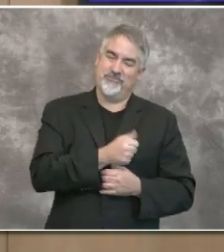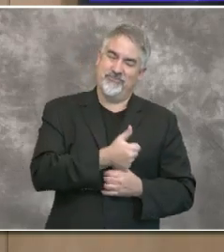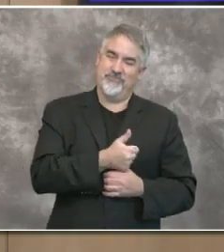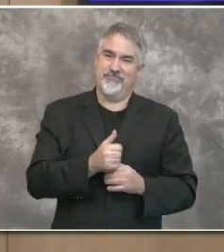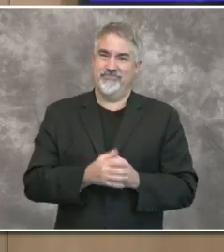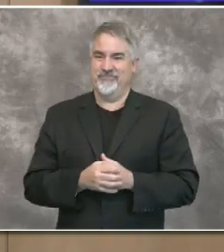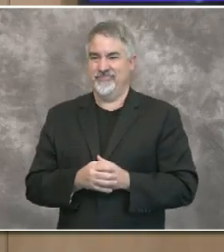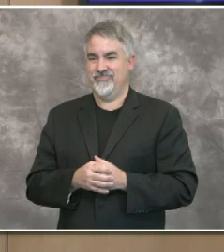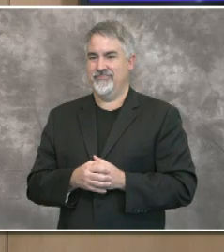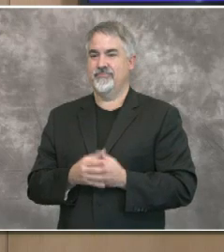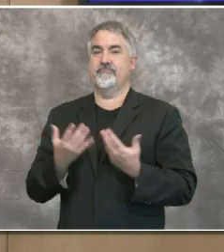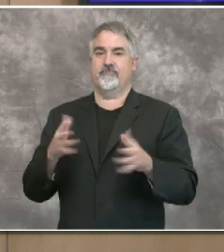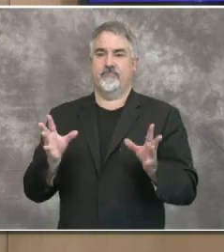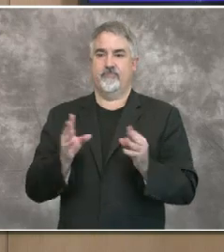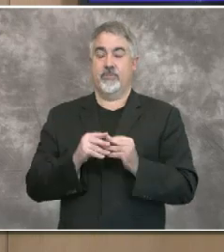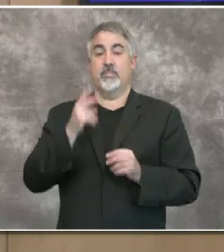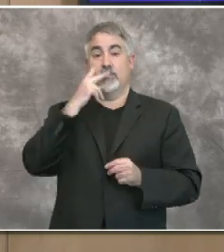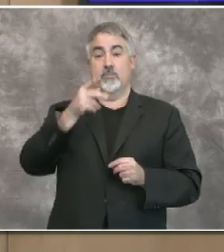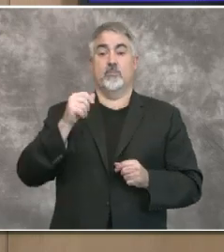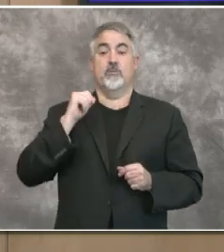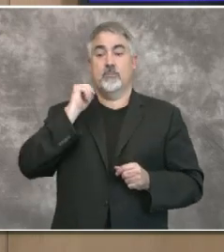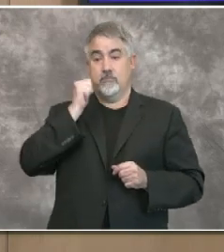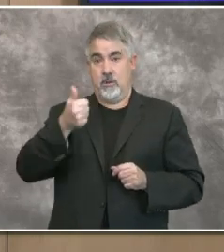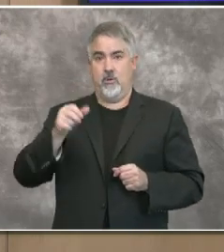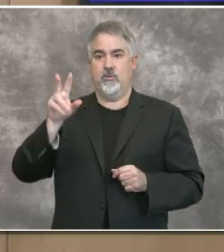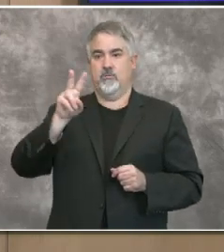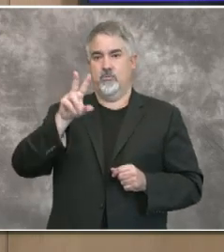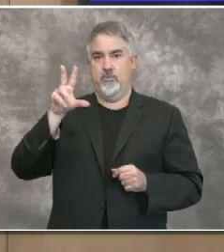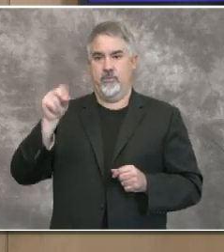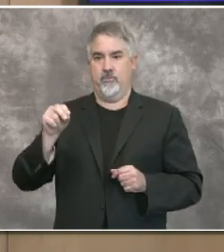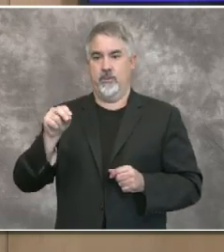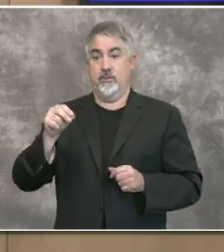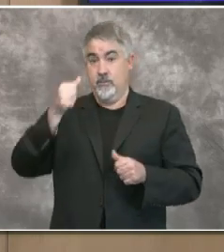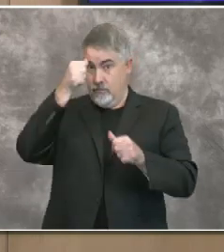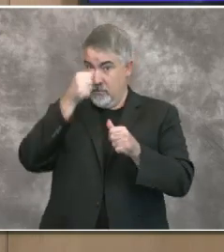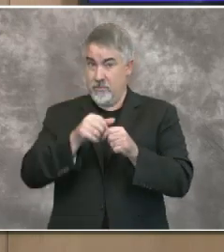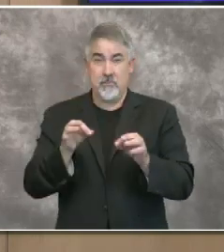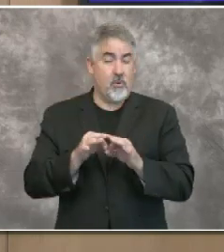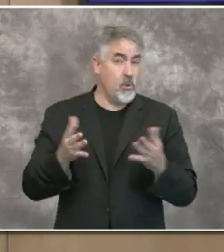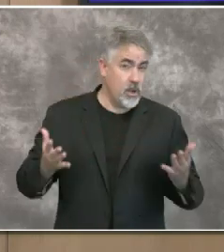for today. We'll be back here tomorrow at 2:30. And remember,